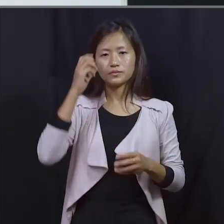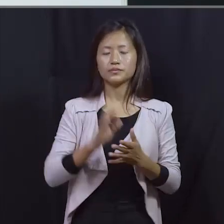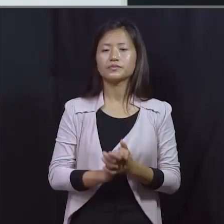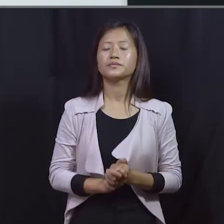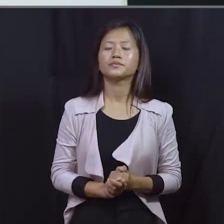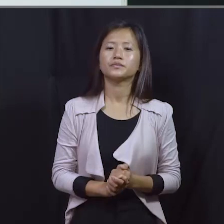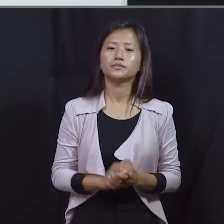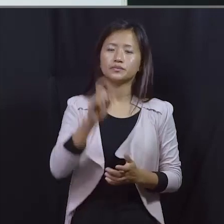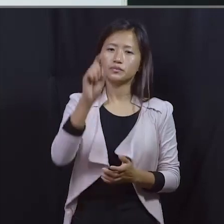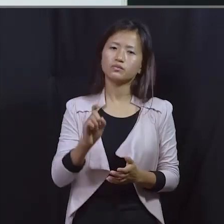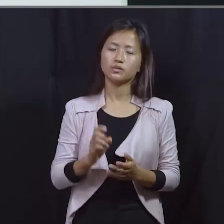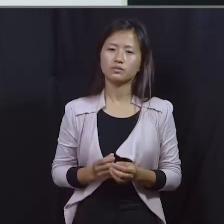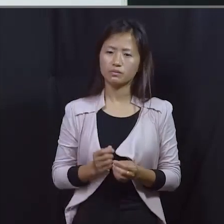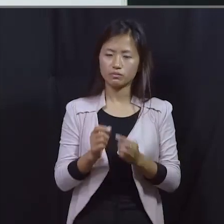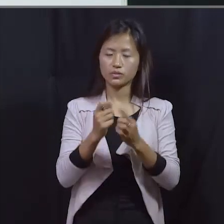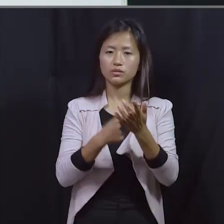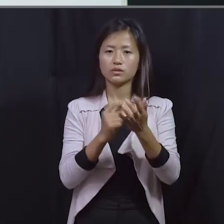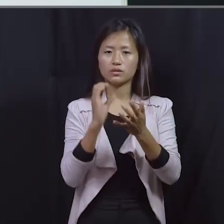when they need to purchase or buy